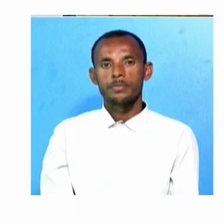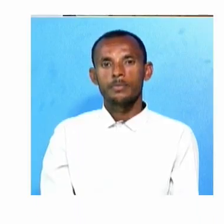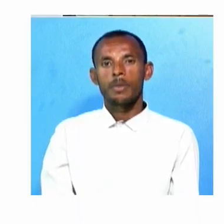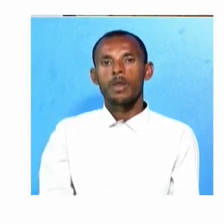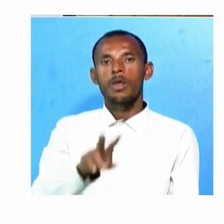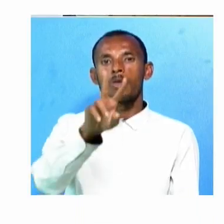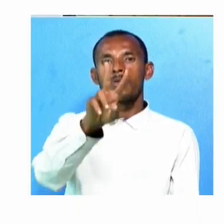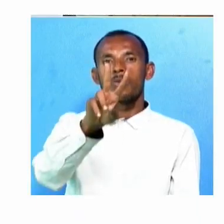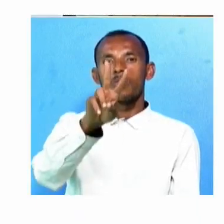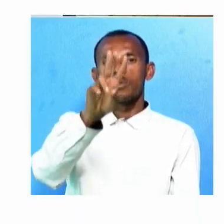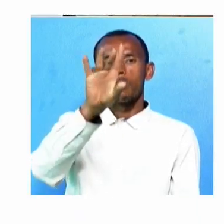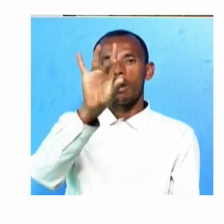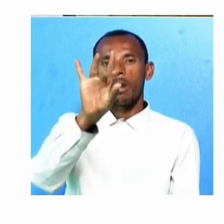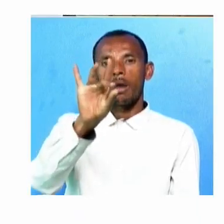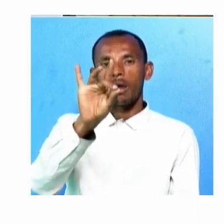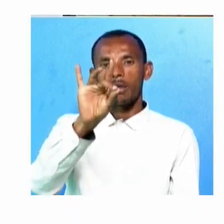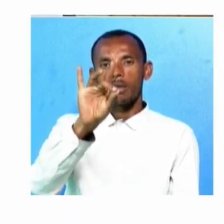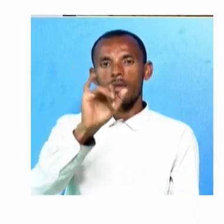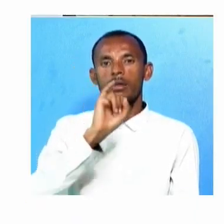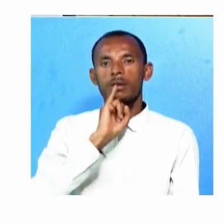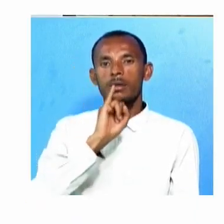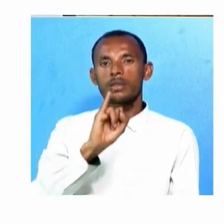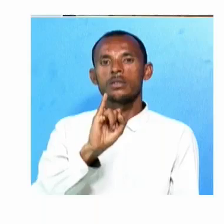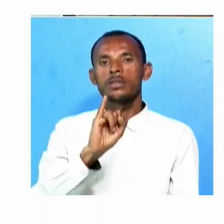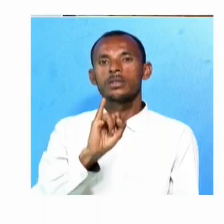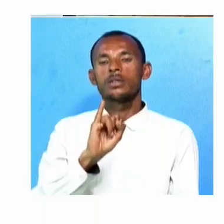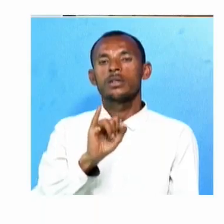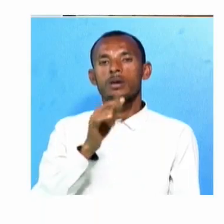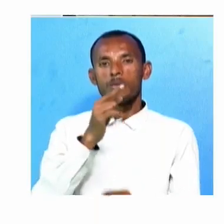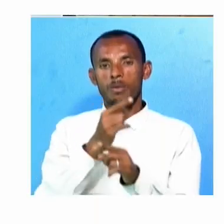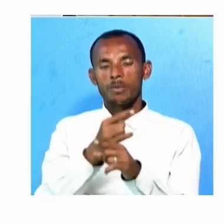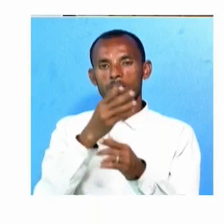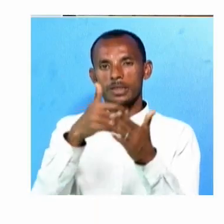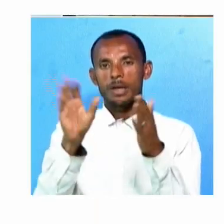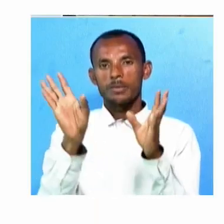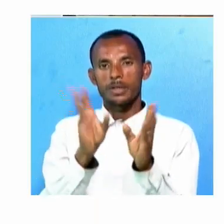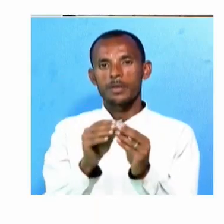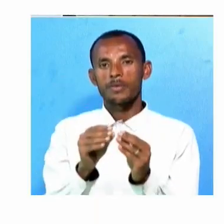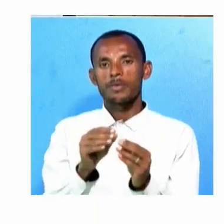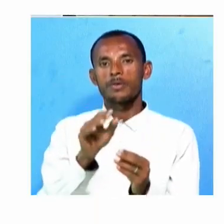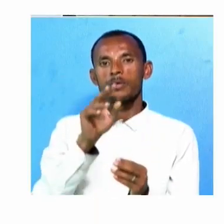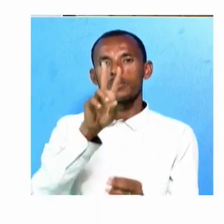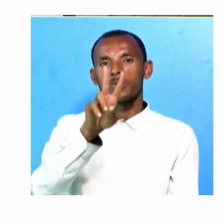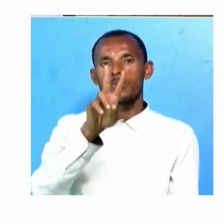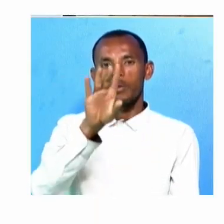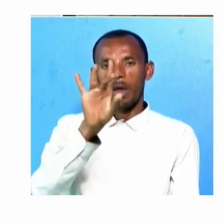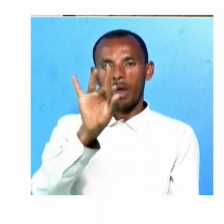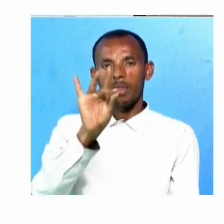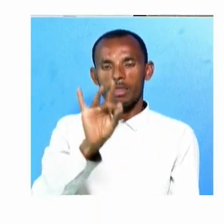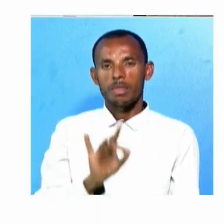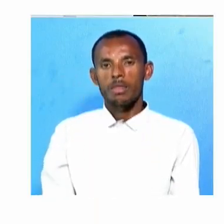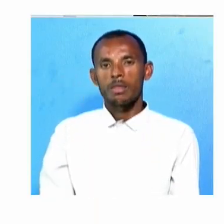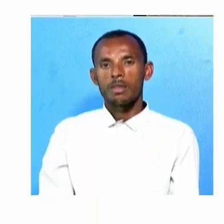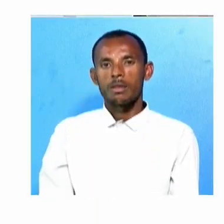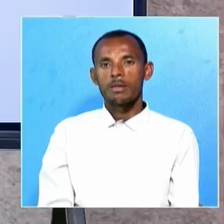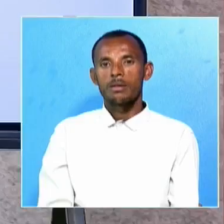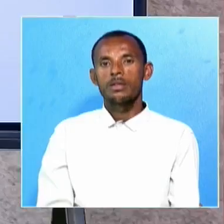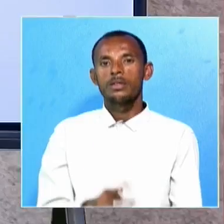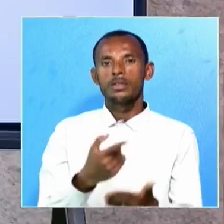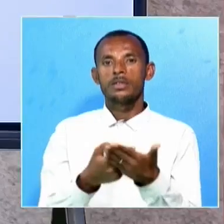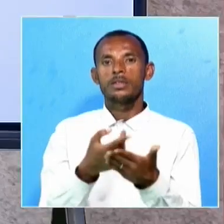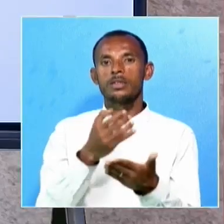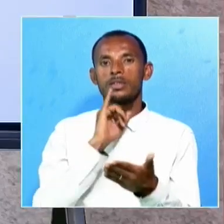2, 8 is a proper subset of 2, 8. This is